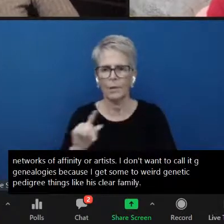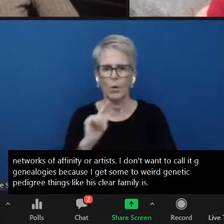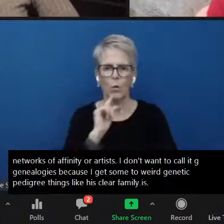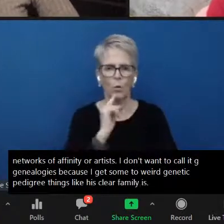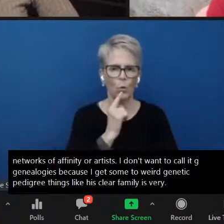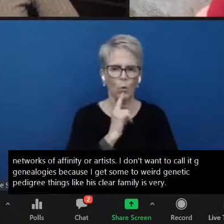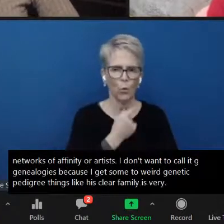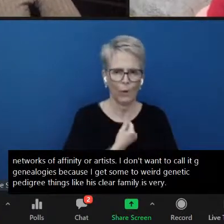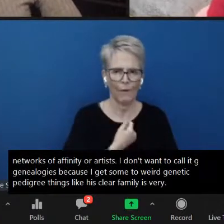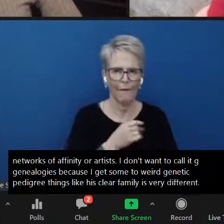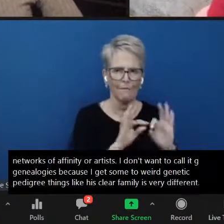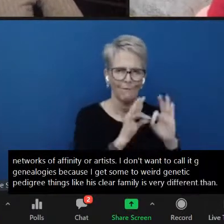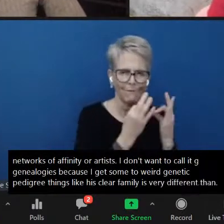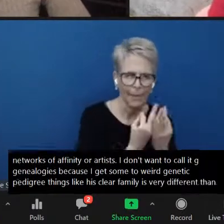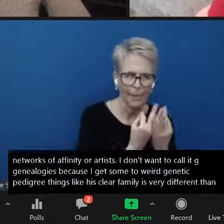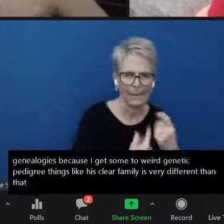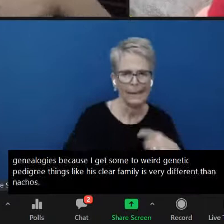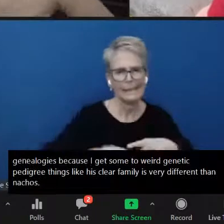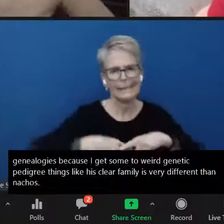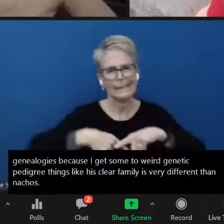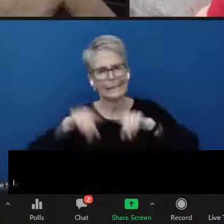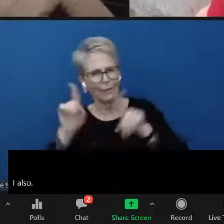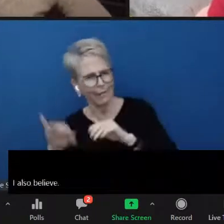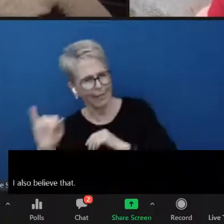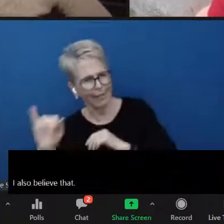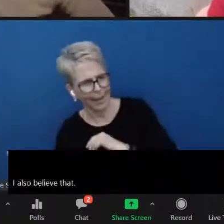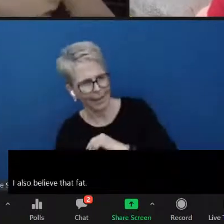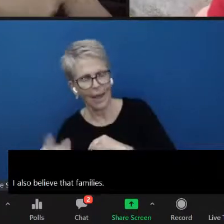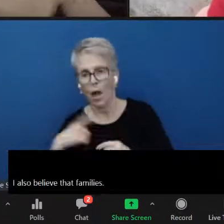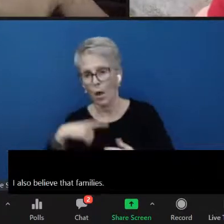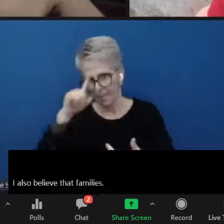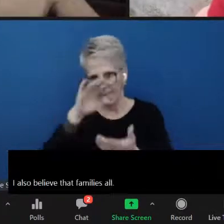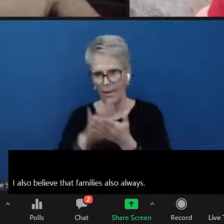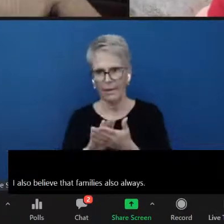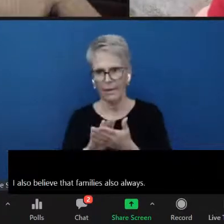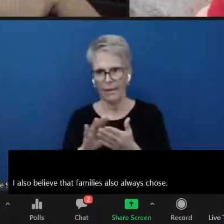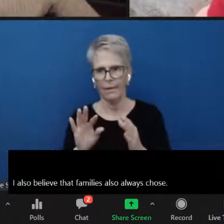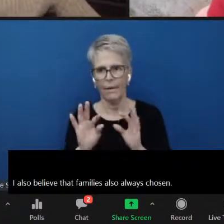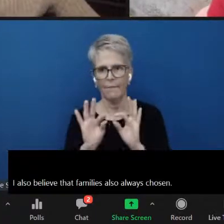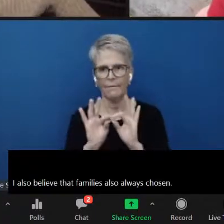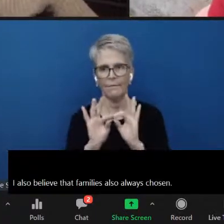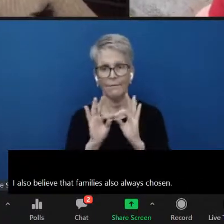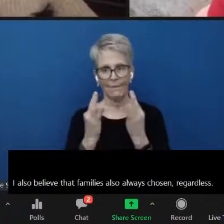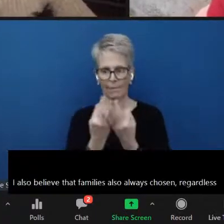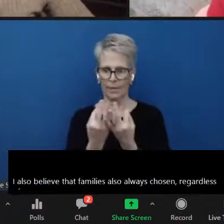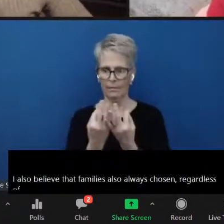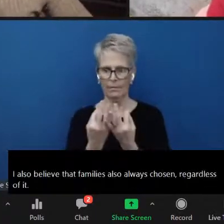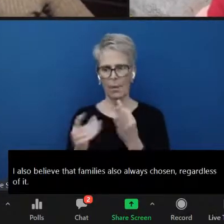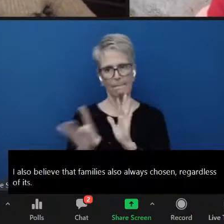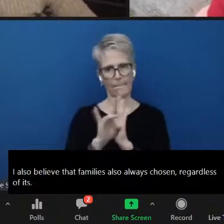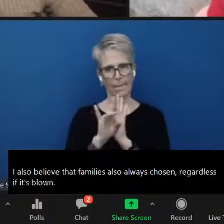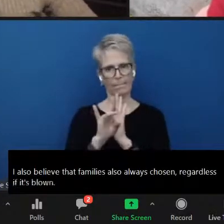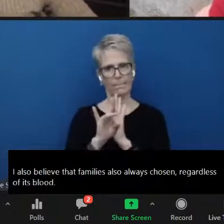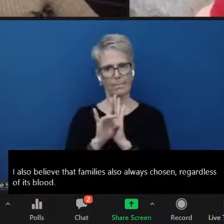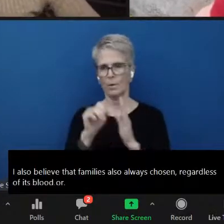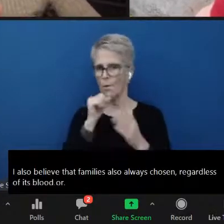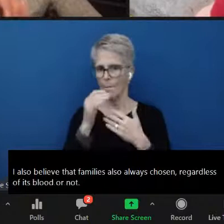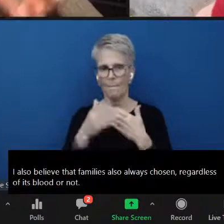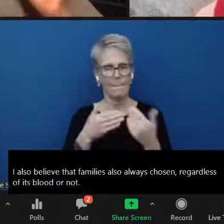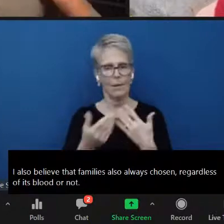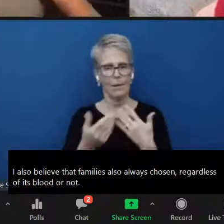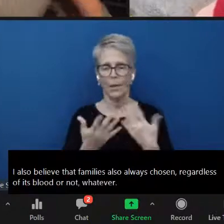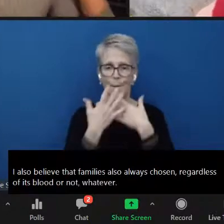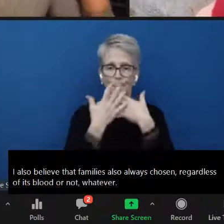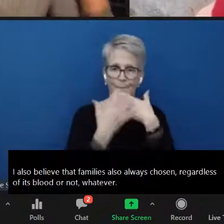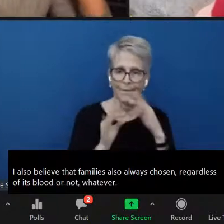is very different than that chosen. I also believe that family is always chosen, regardless of if it's blood or not,